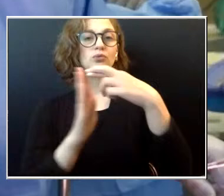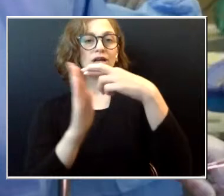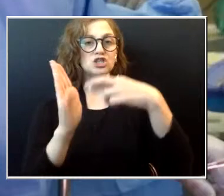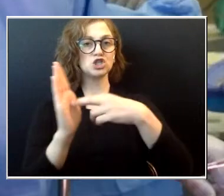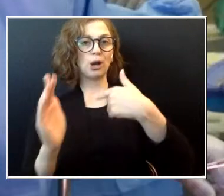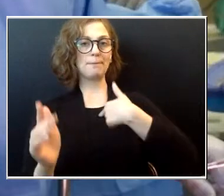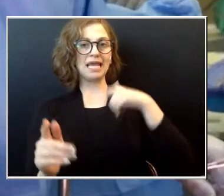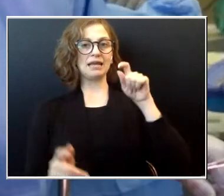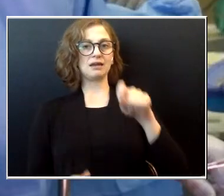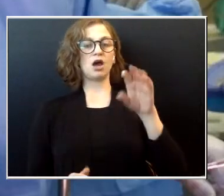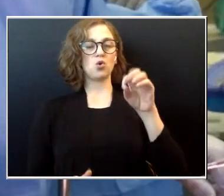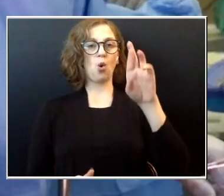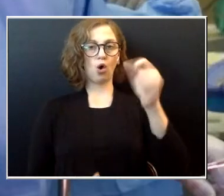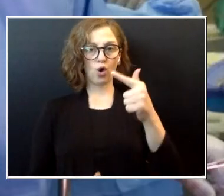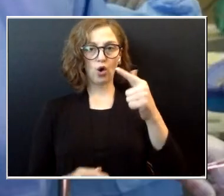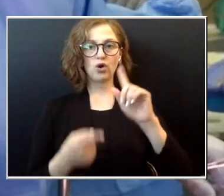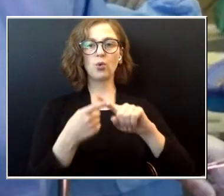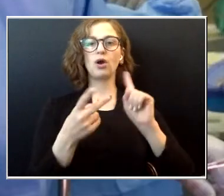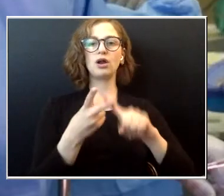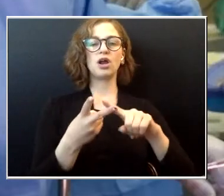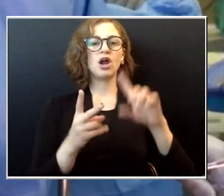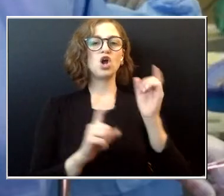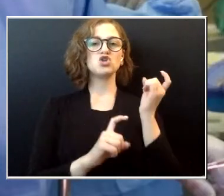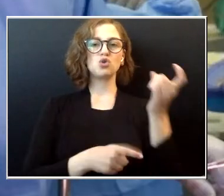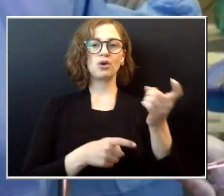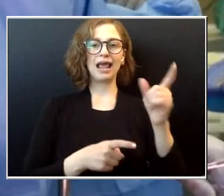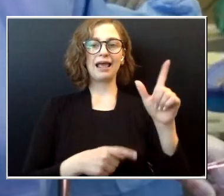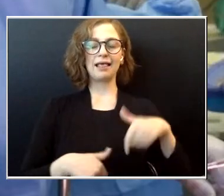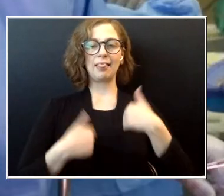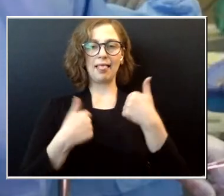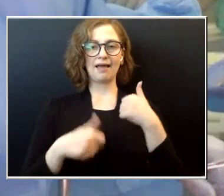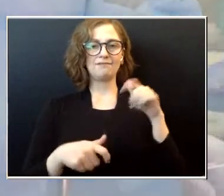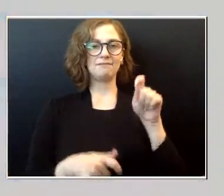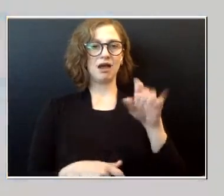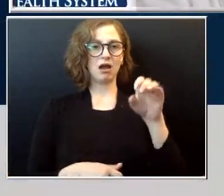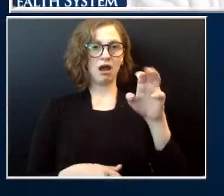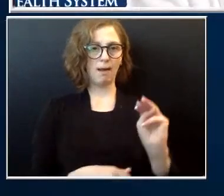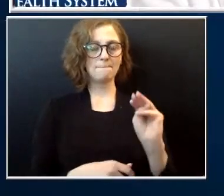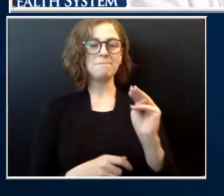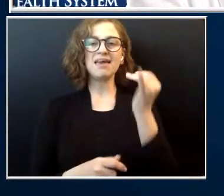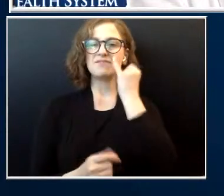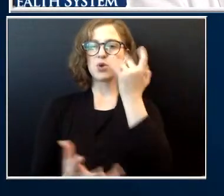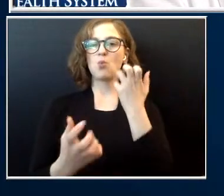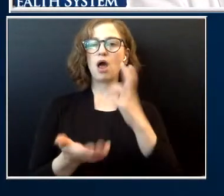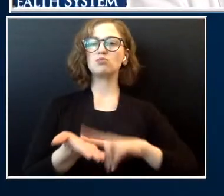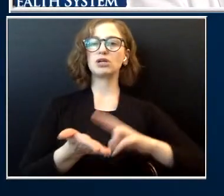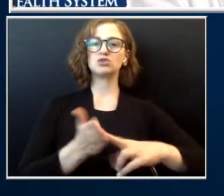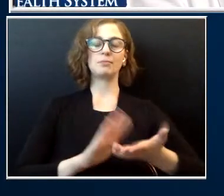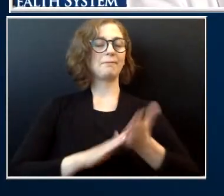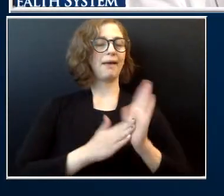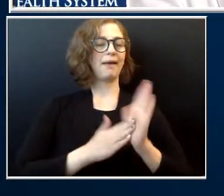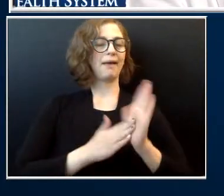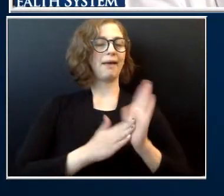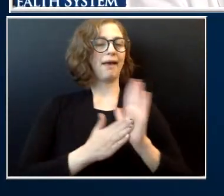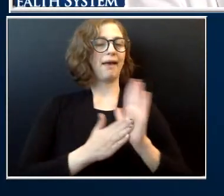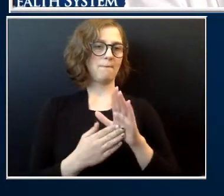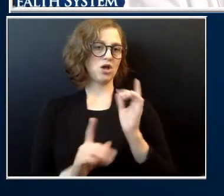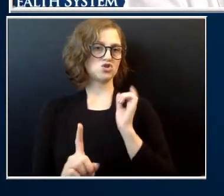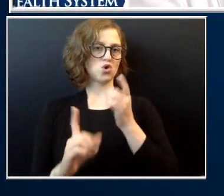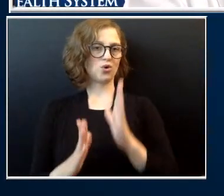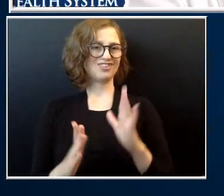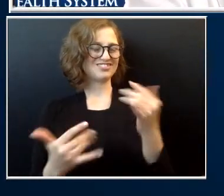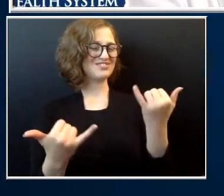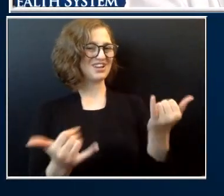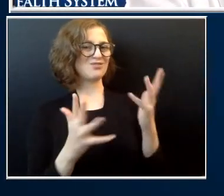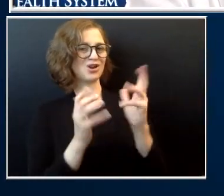or donatelife.com, and also the DMV can help with this. Now let's turn and with Dr. Hawkinson and talk about the COVID